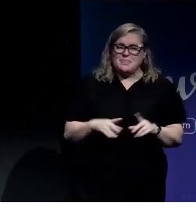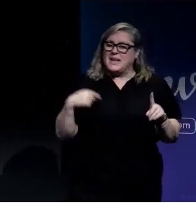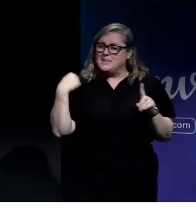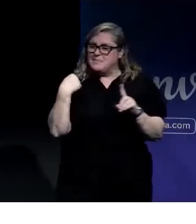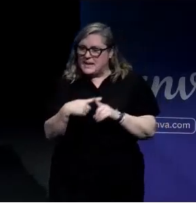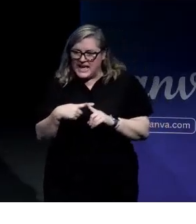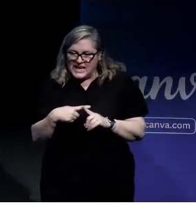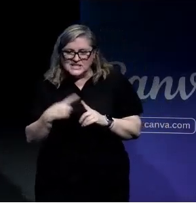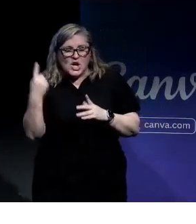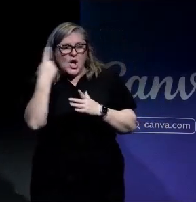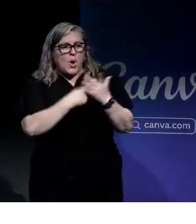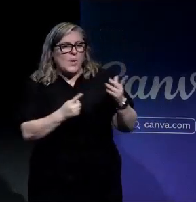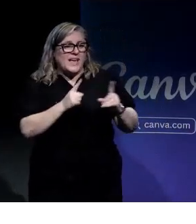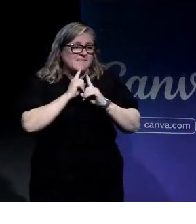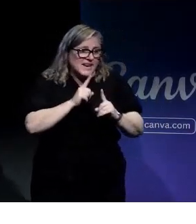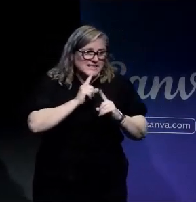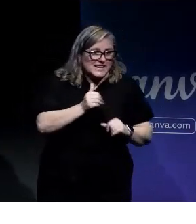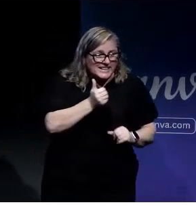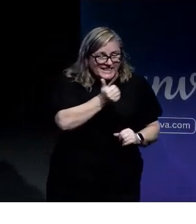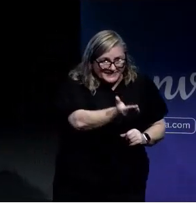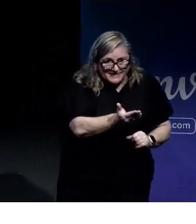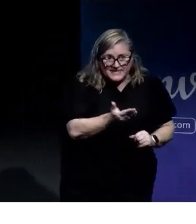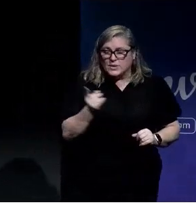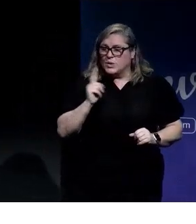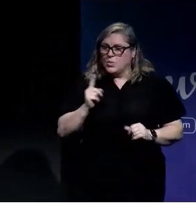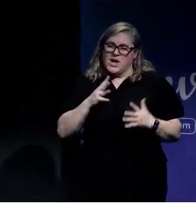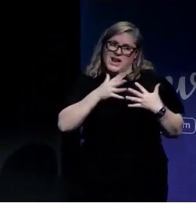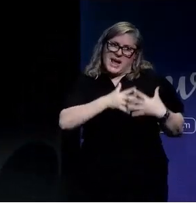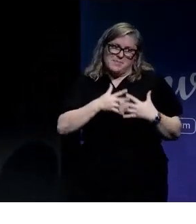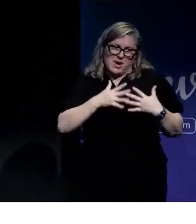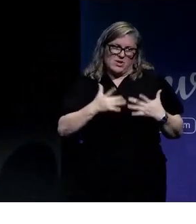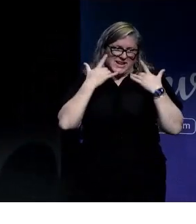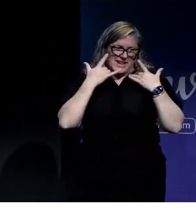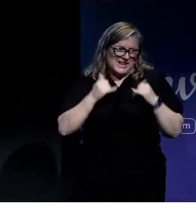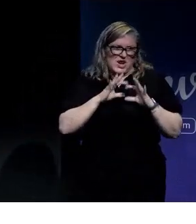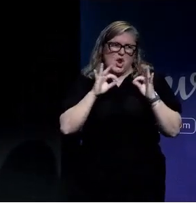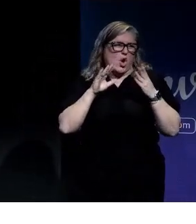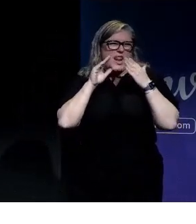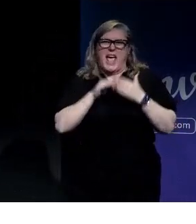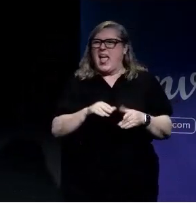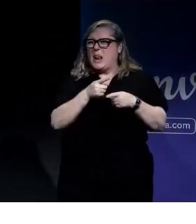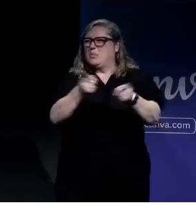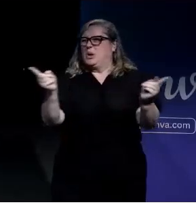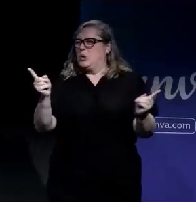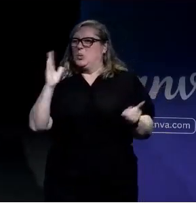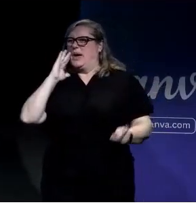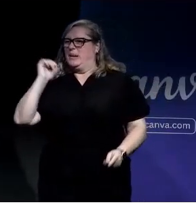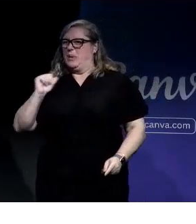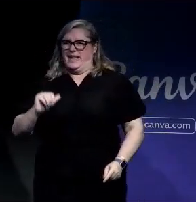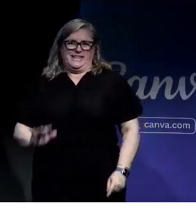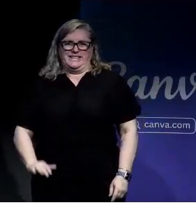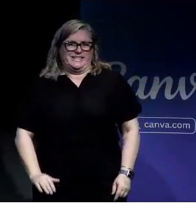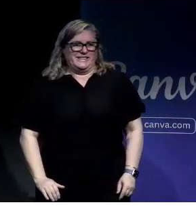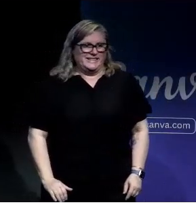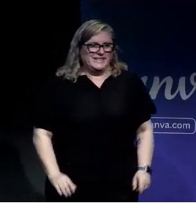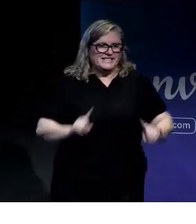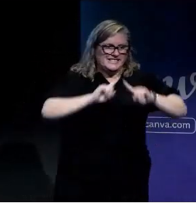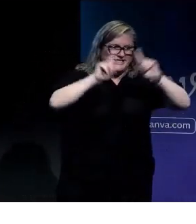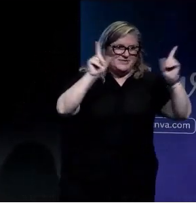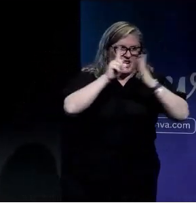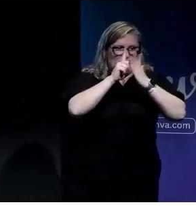the only advice I'm going to give you is that advice from an American attorney is probably not going to help you anyways. Different